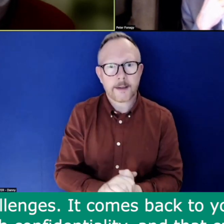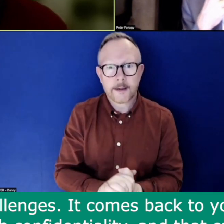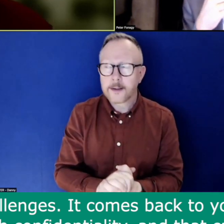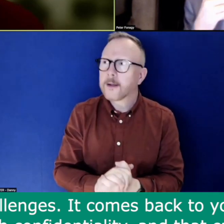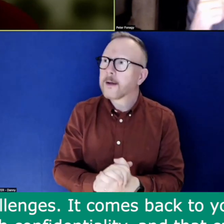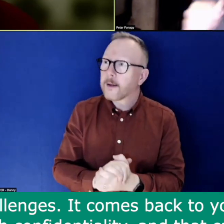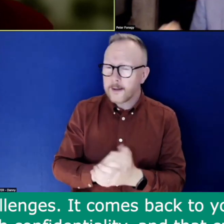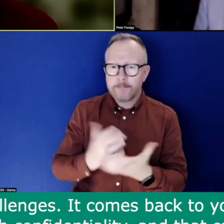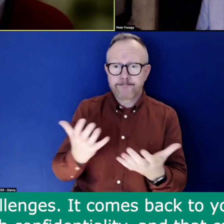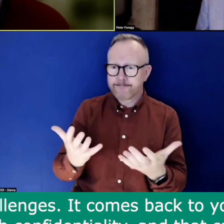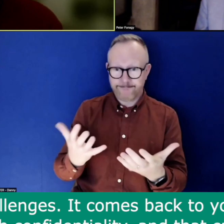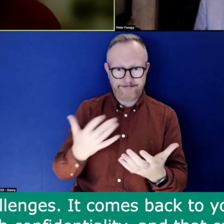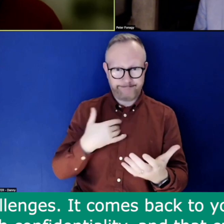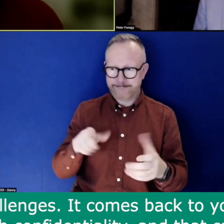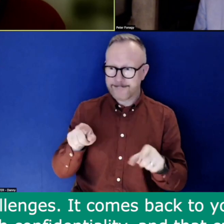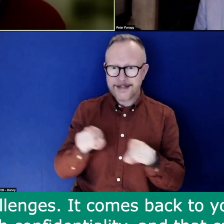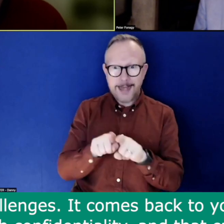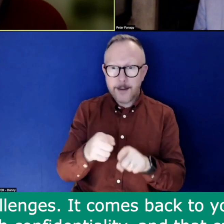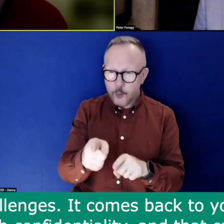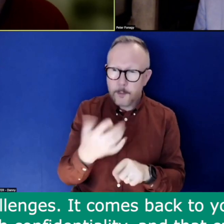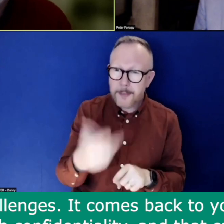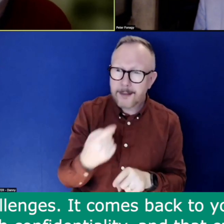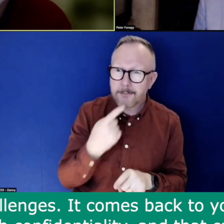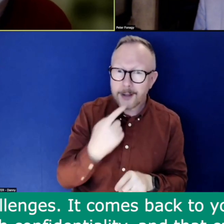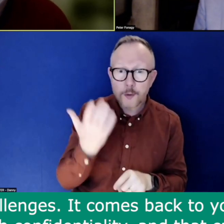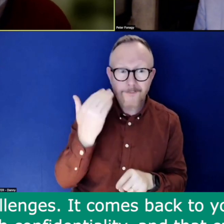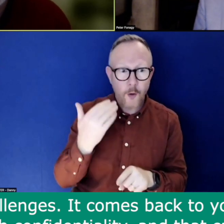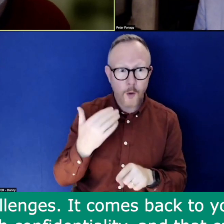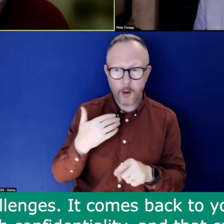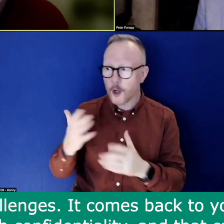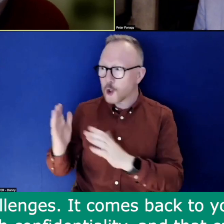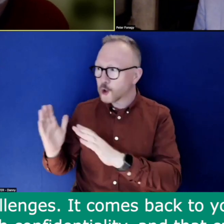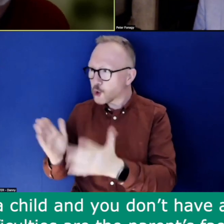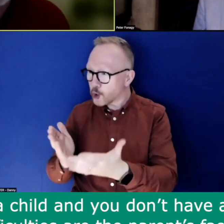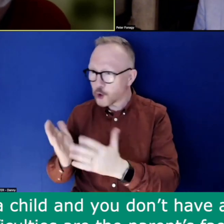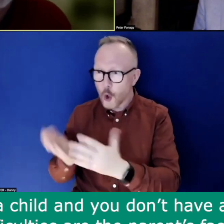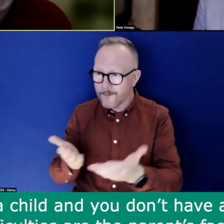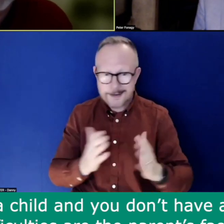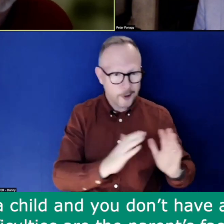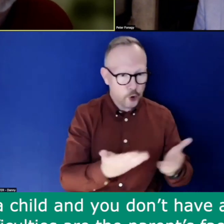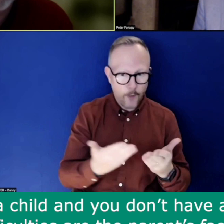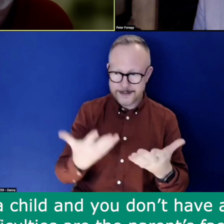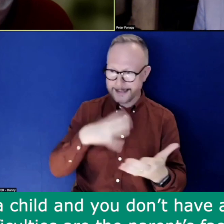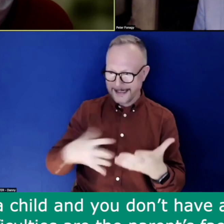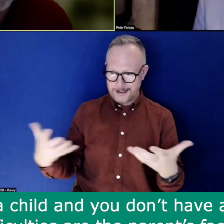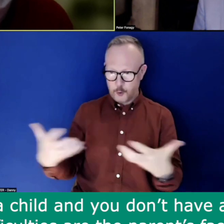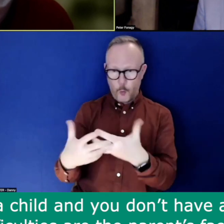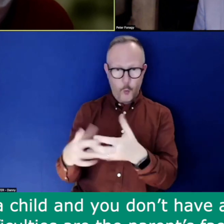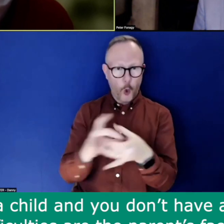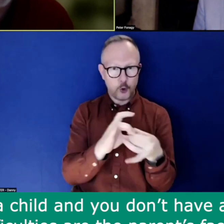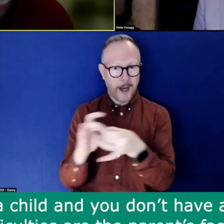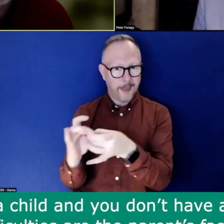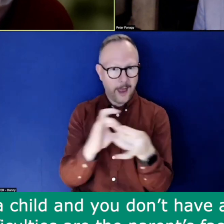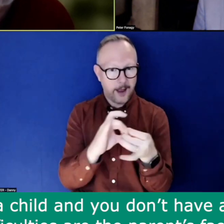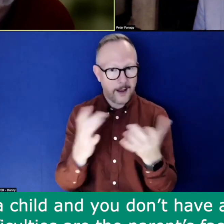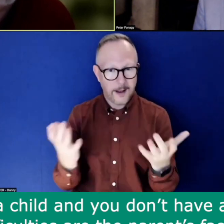know, yeah. There are real issues of confidentiality, and that can present real obstacles if you're working with a child and you don't have a